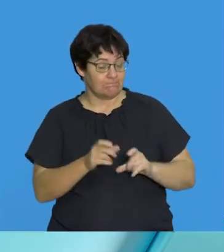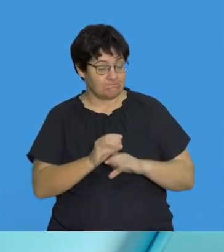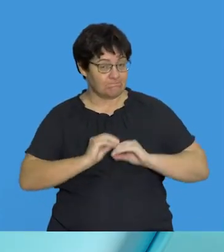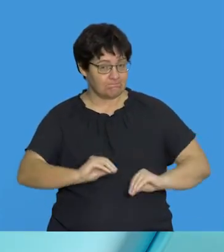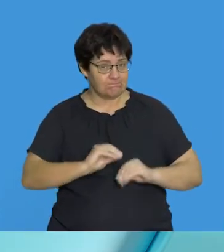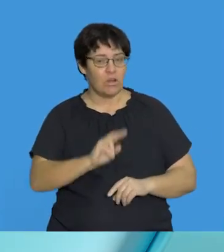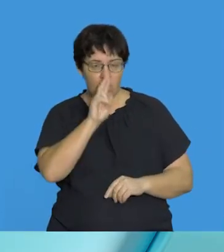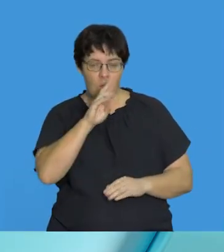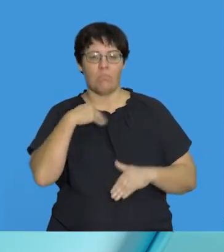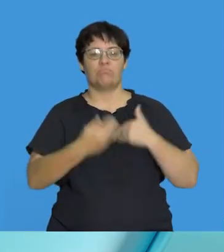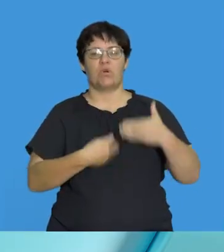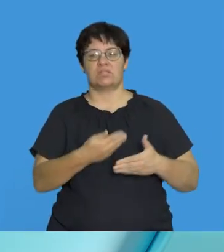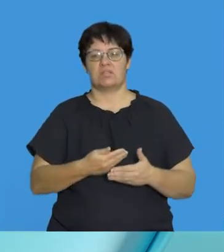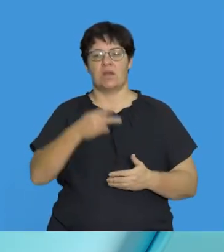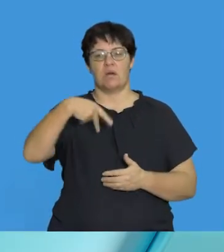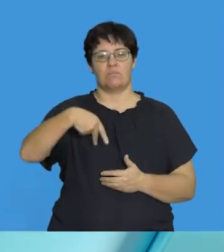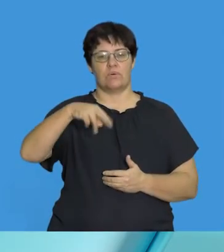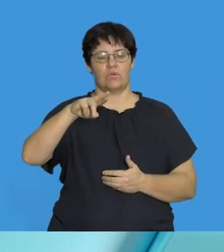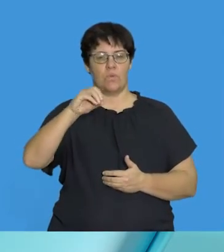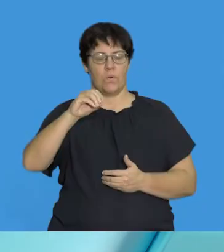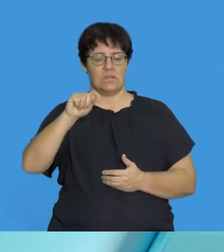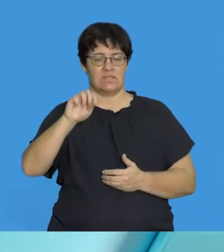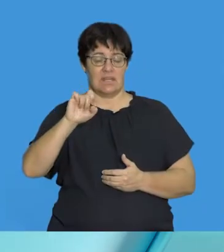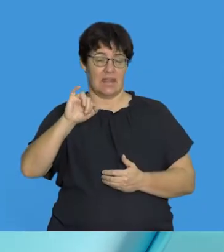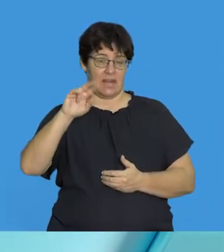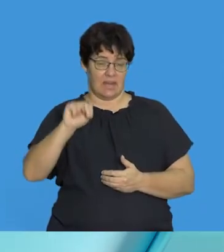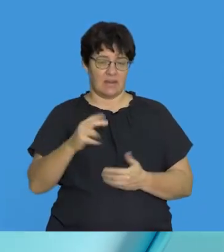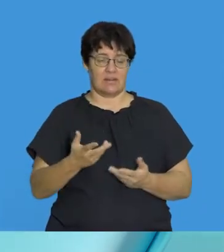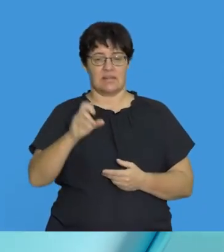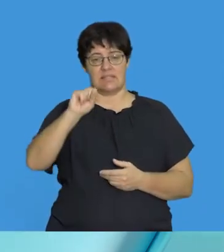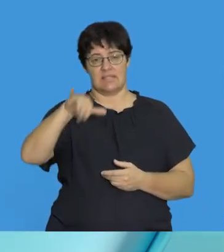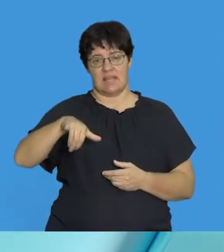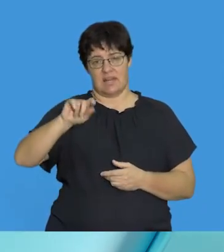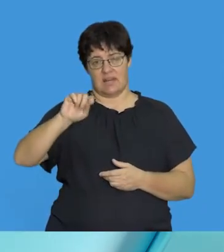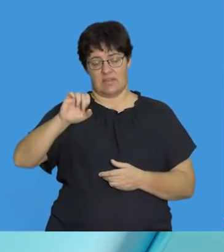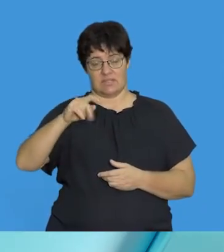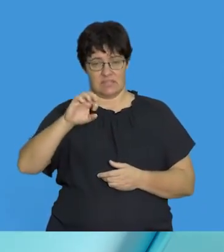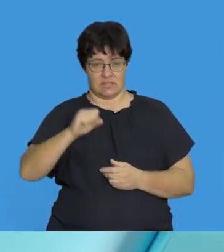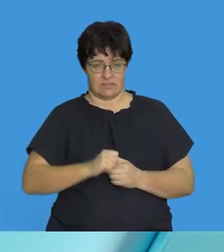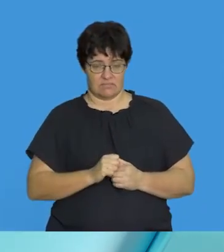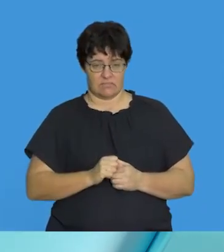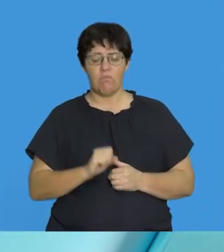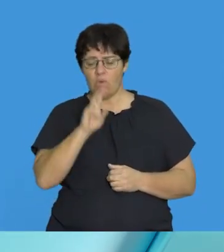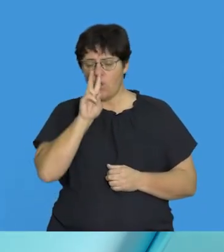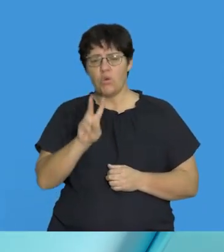process of protein synthesis. Let's try and understand the context of where we are. We've looked at RNA and its structure. We do know